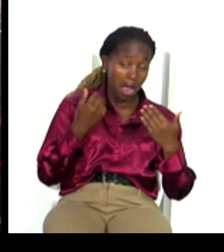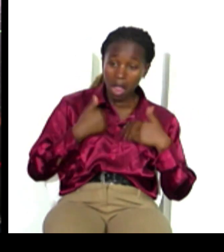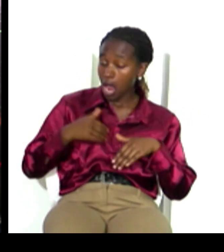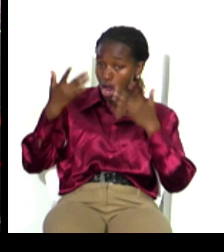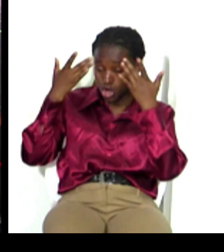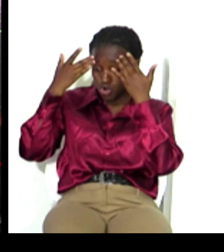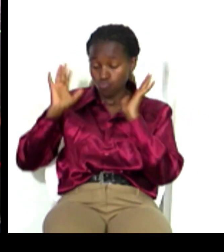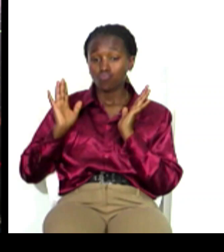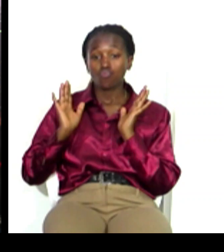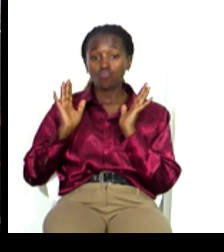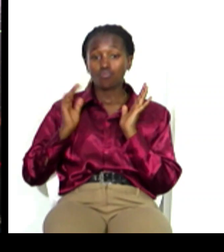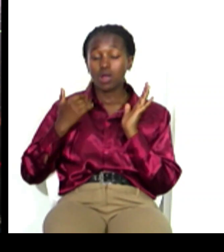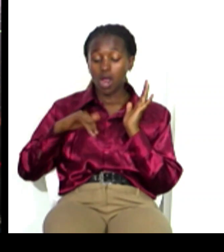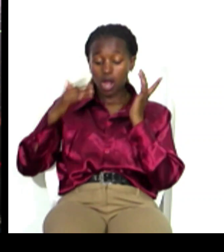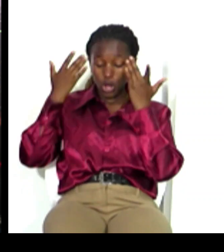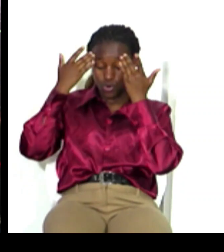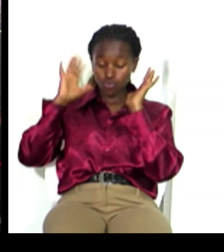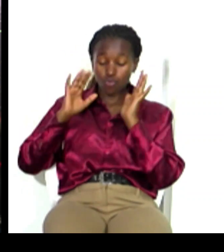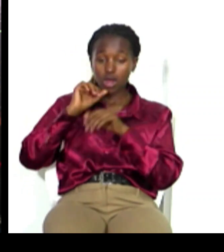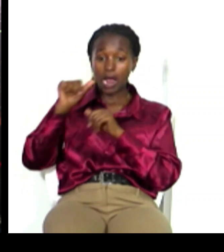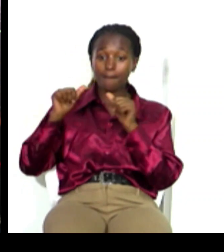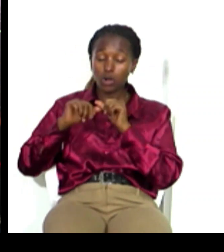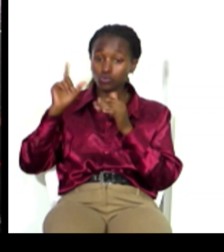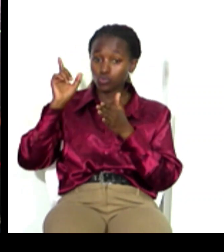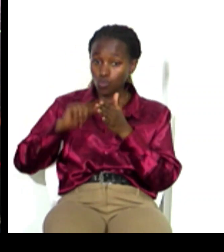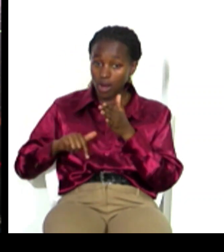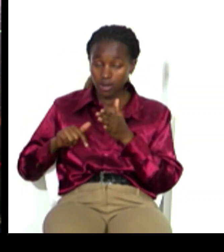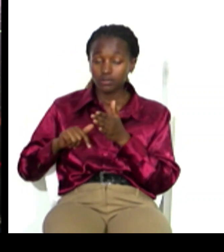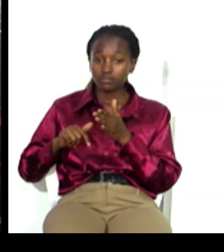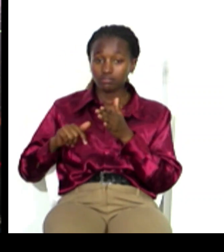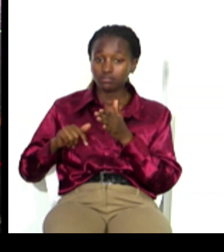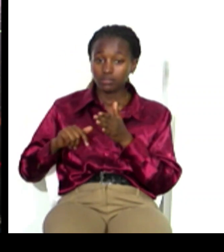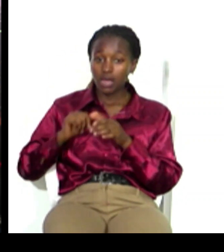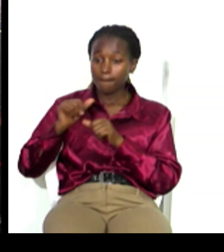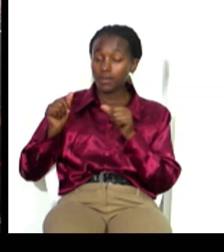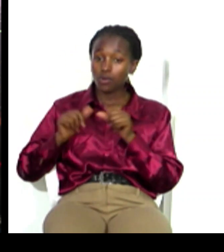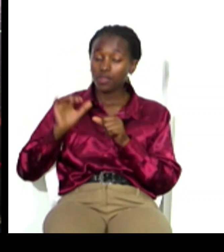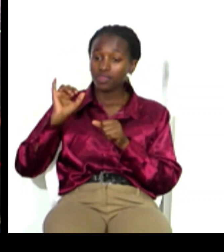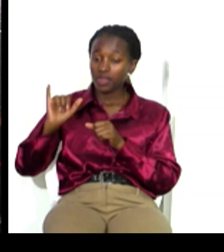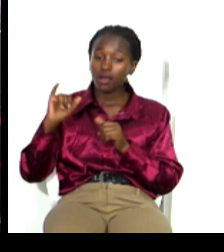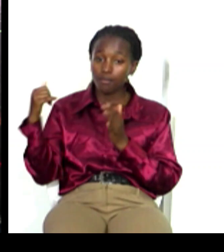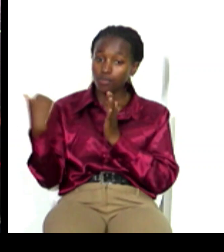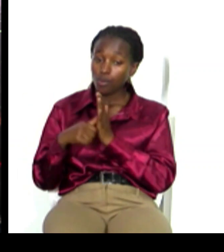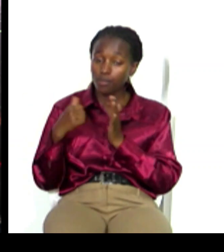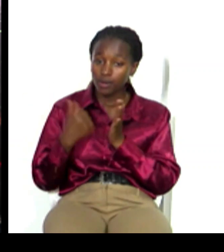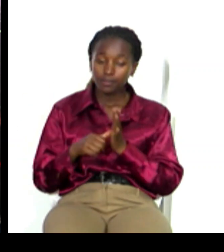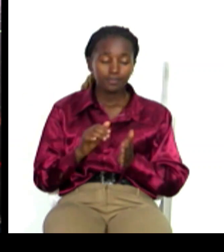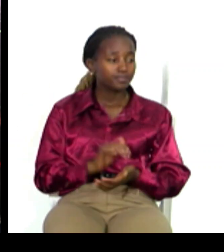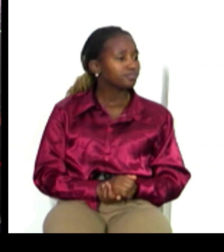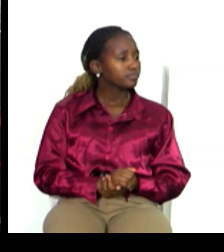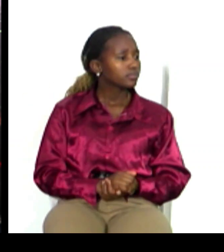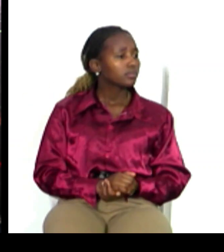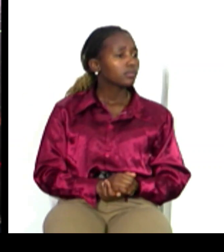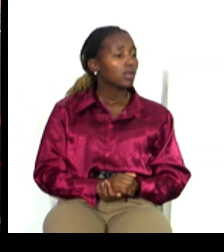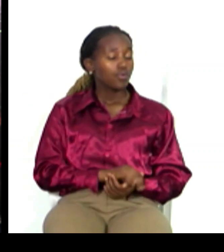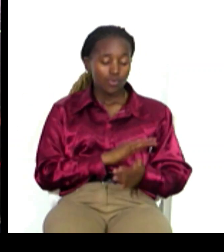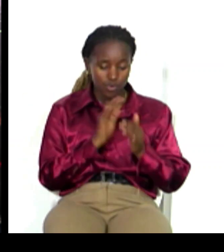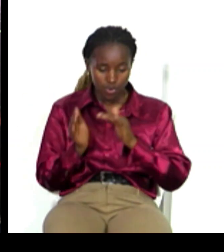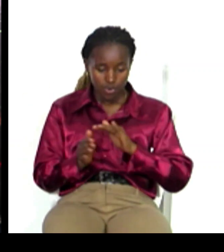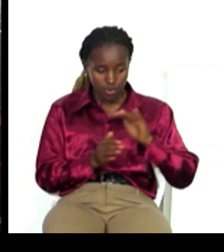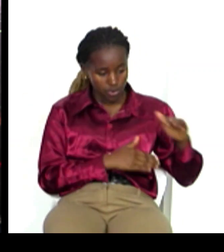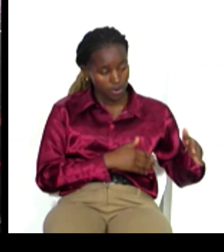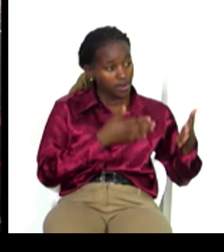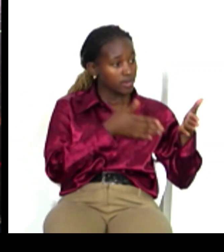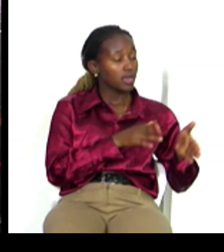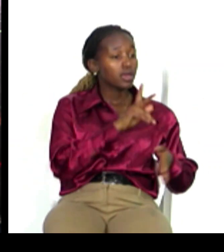I don't have clear evidence on why. Okay, leave why it they there. fight. Yes. Let's come to Kenya then. Yeah. Something as simple as a